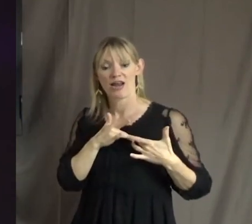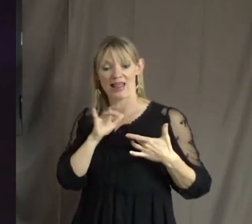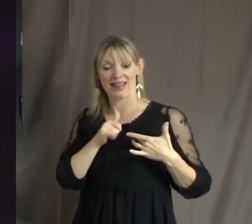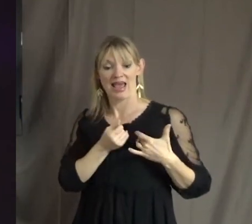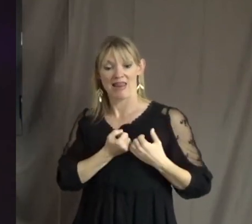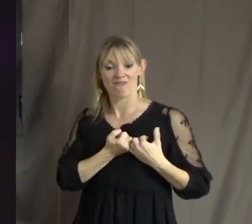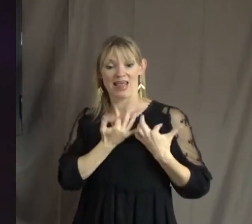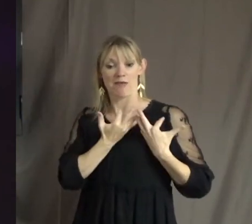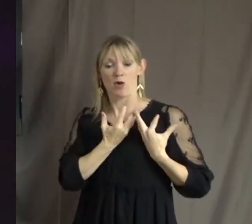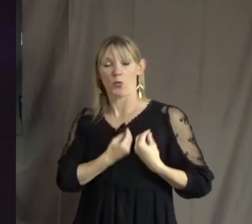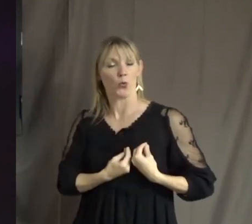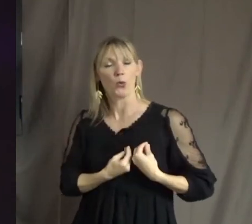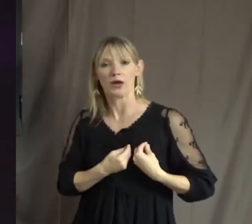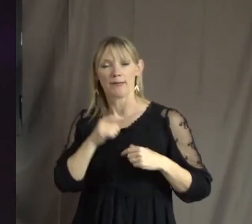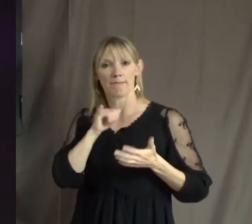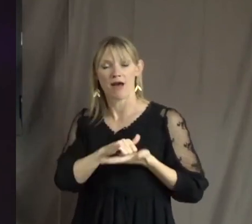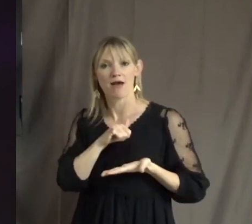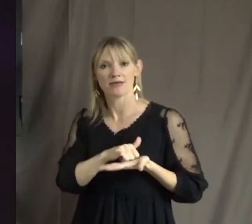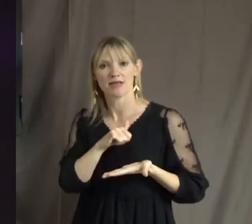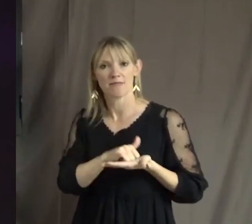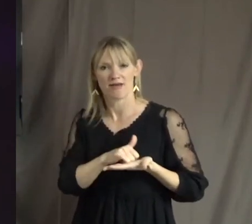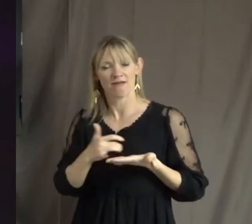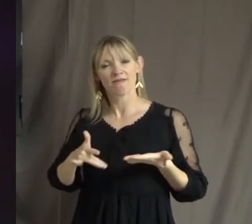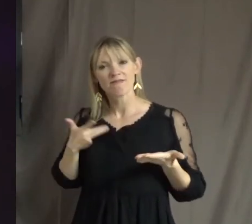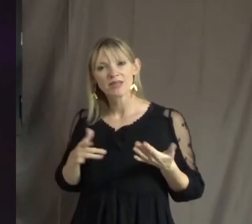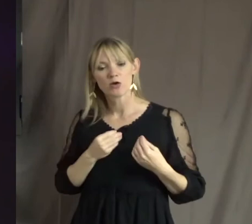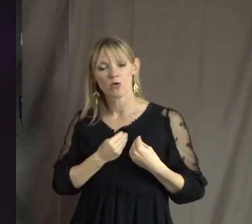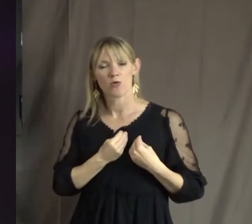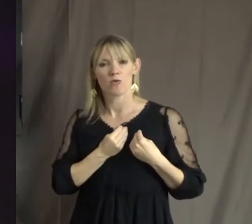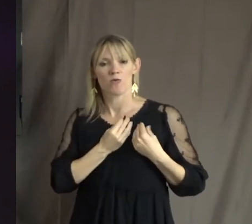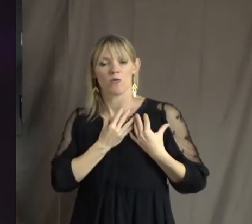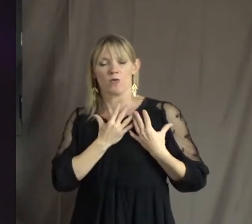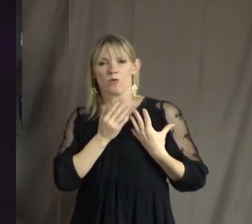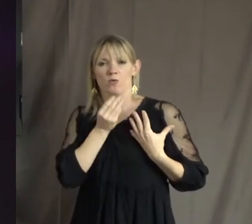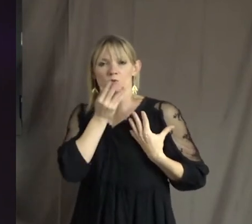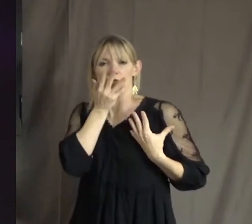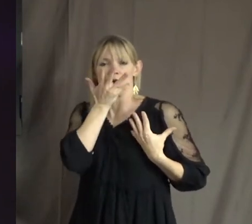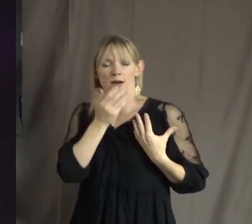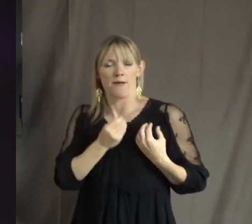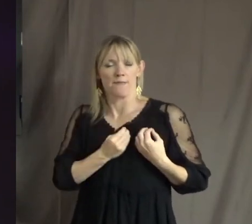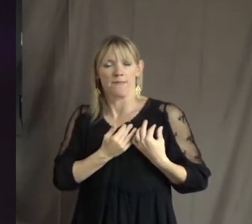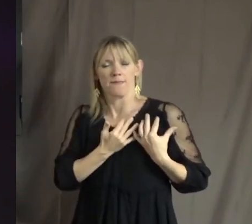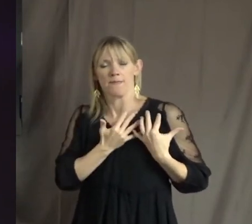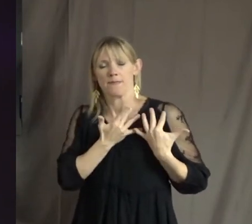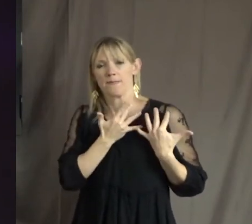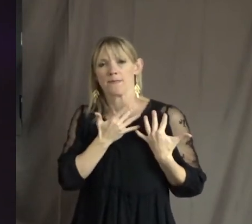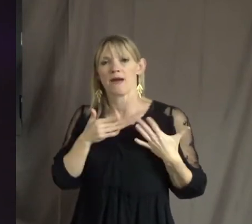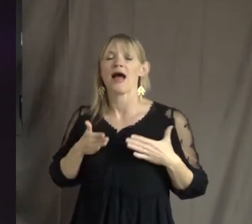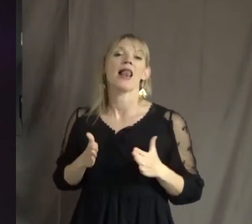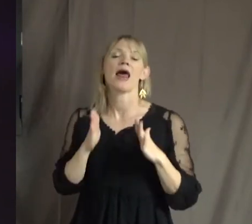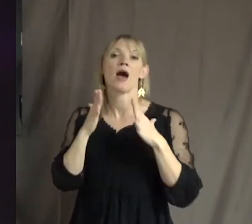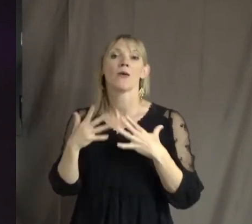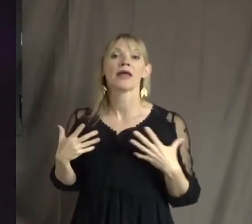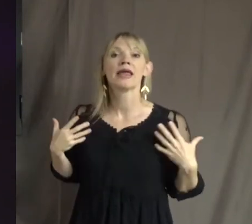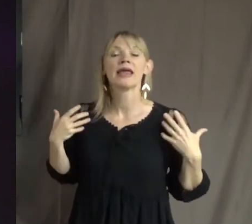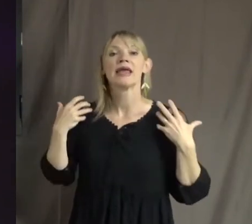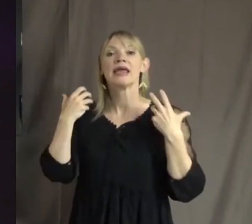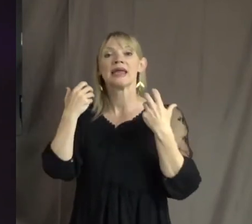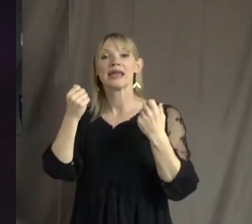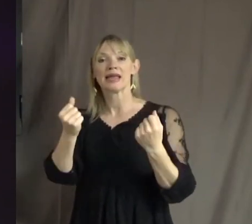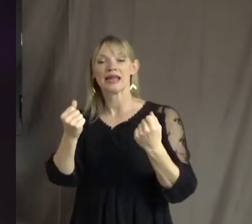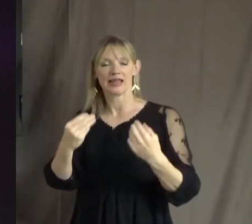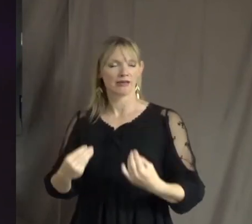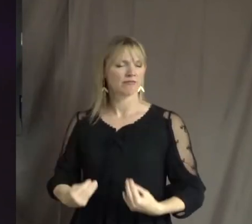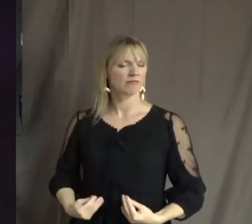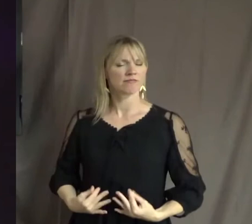flame. Feel that warmth. Allow that to be that healing essence that fills